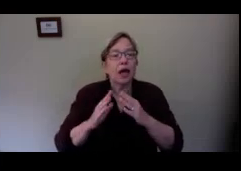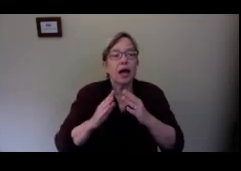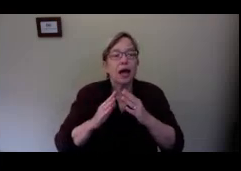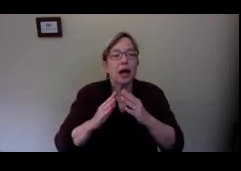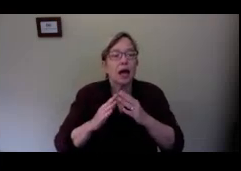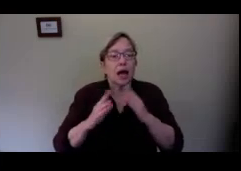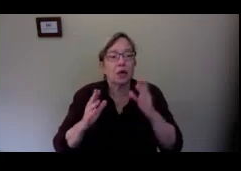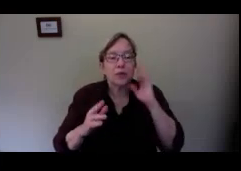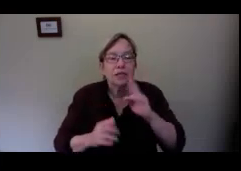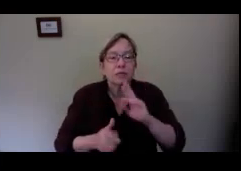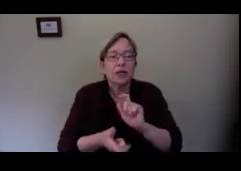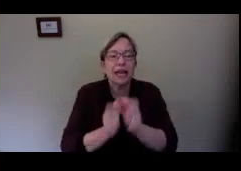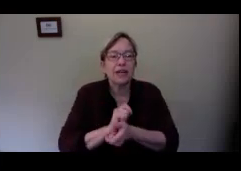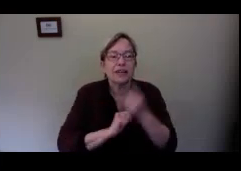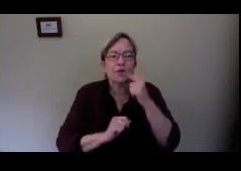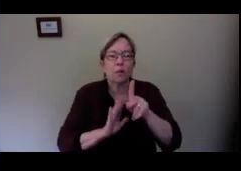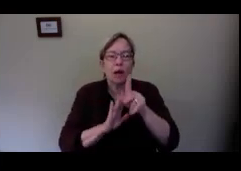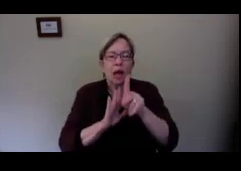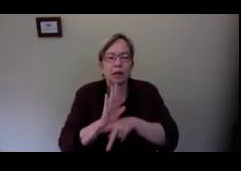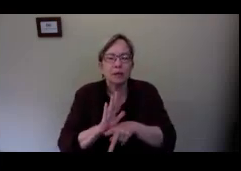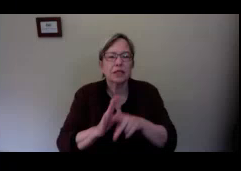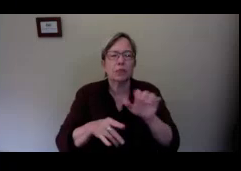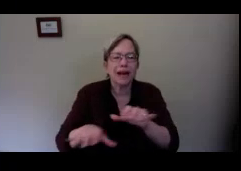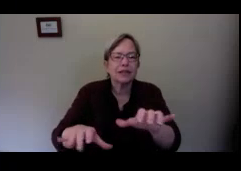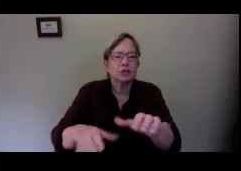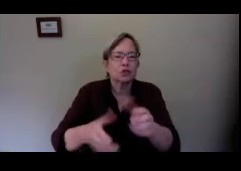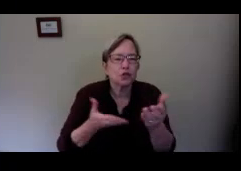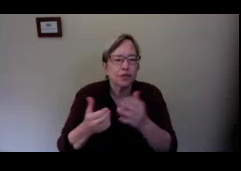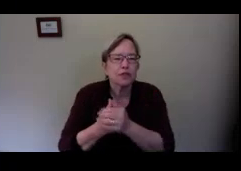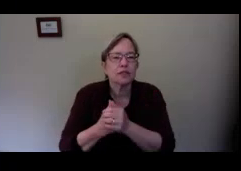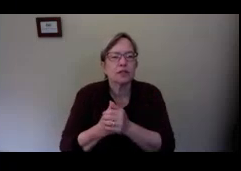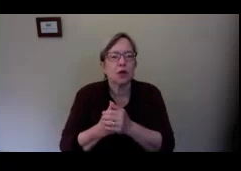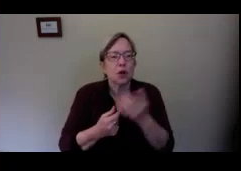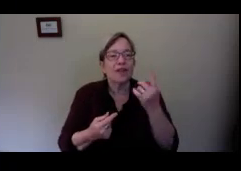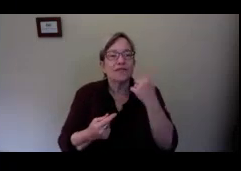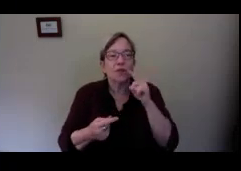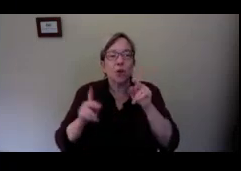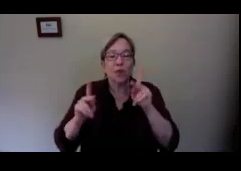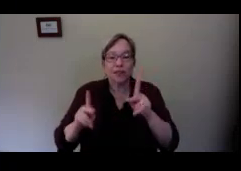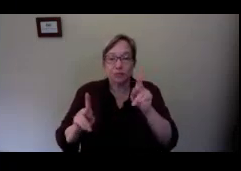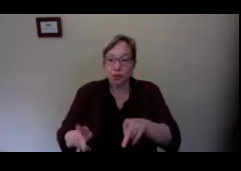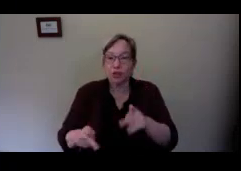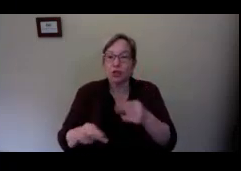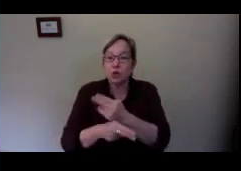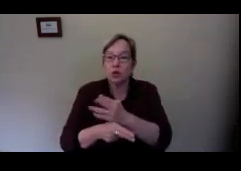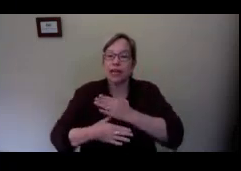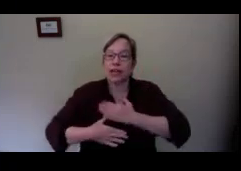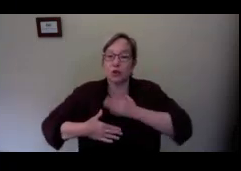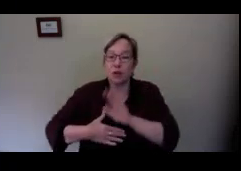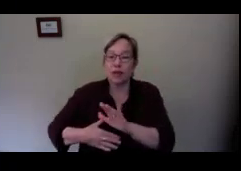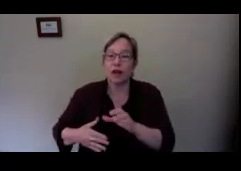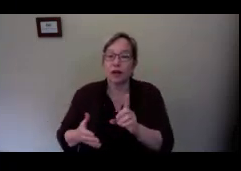accommodations may be necessary to afford a person equal opportunity to use and enjoy a dwelling. Next slide.